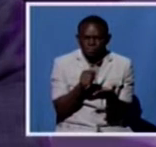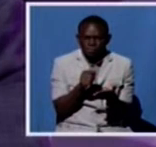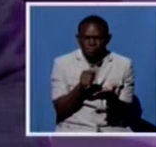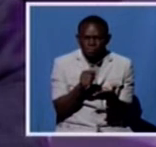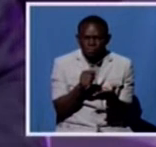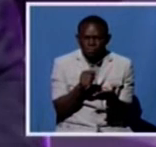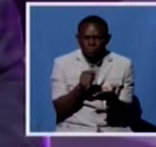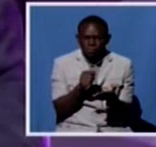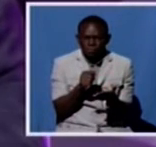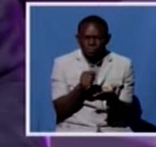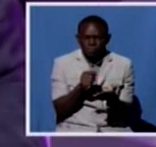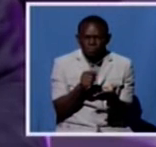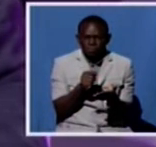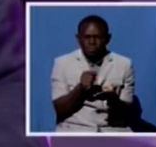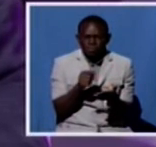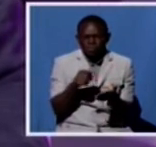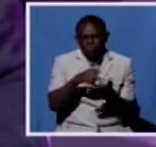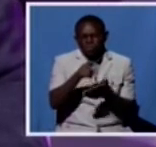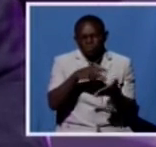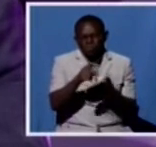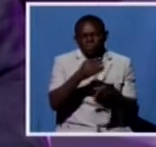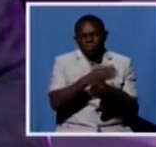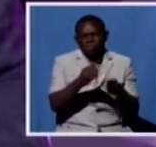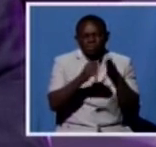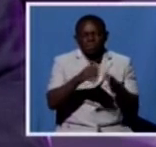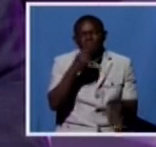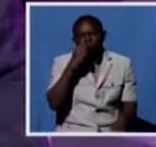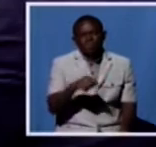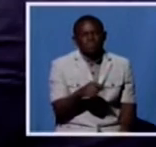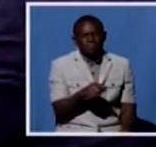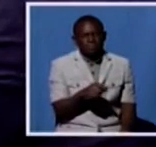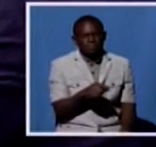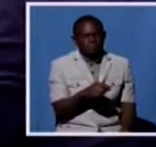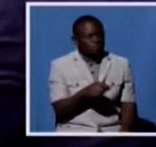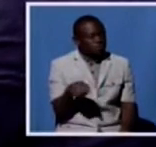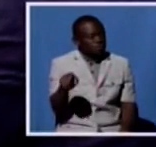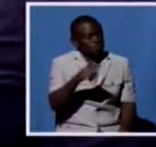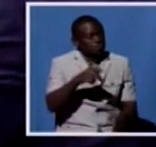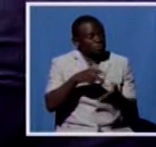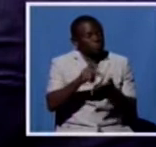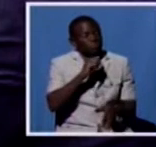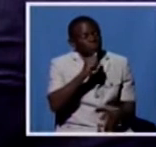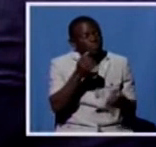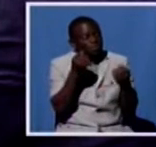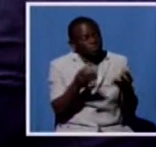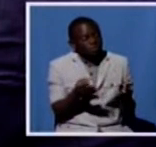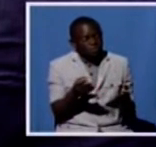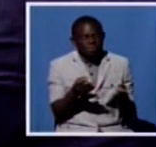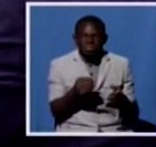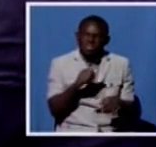debt that we owe, especially on the local contractors. How much do you owe local contractors? It's about $1 billion. About $1